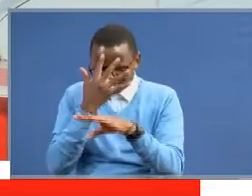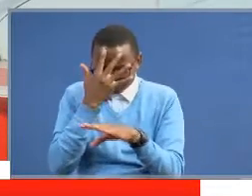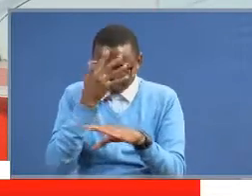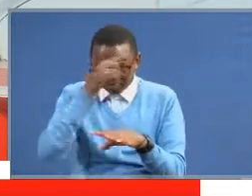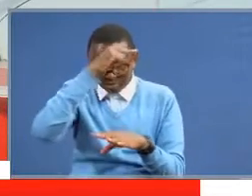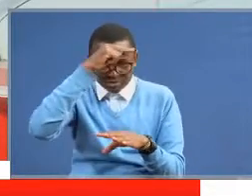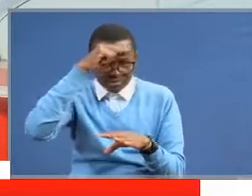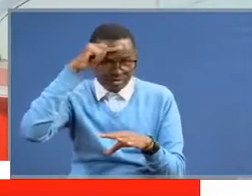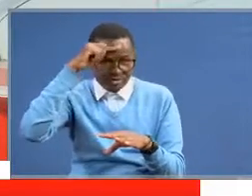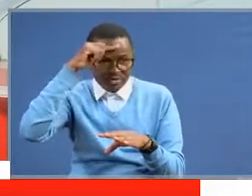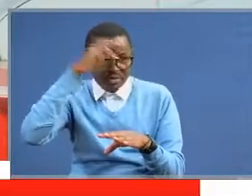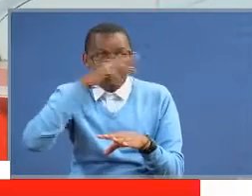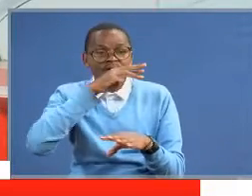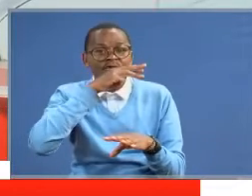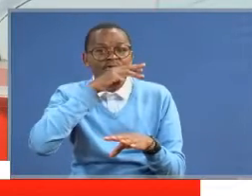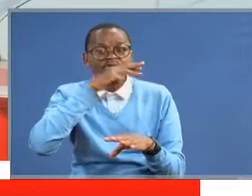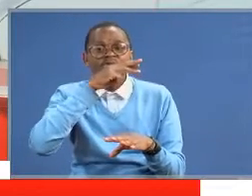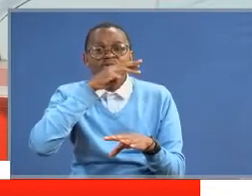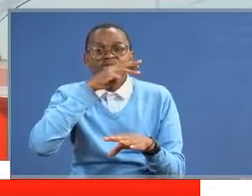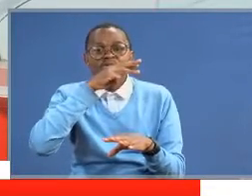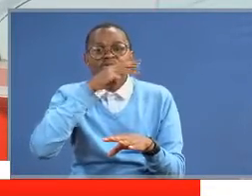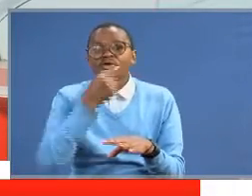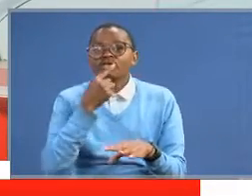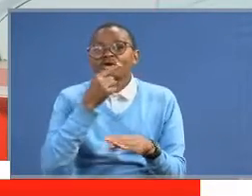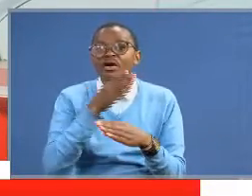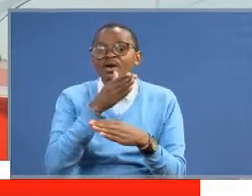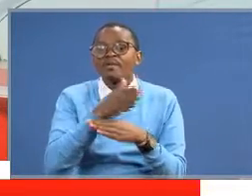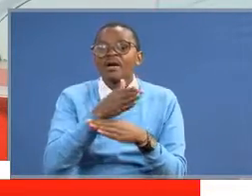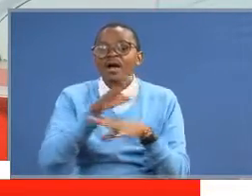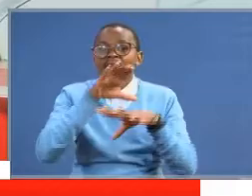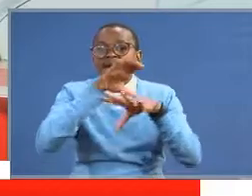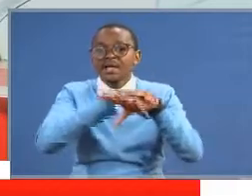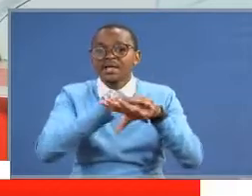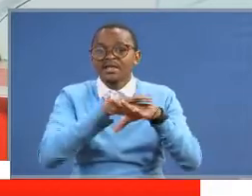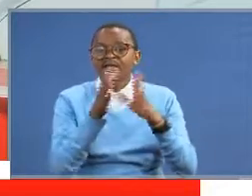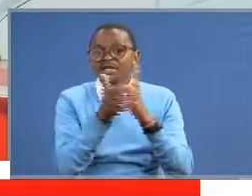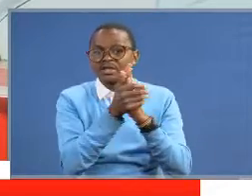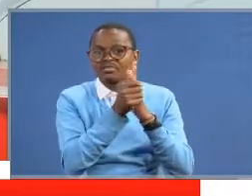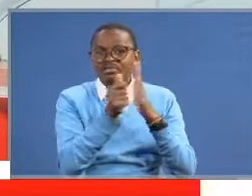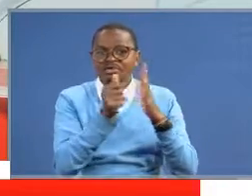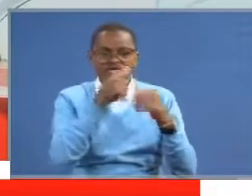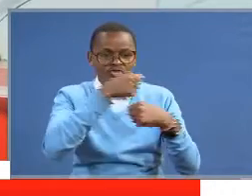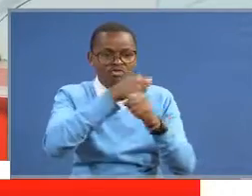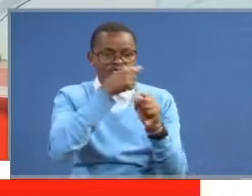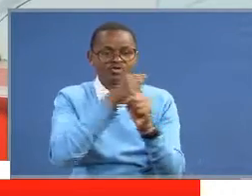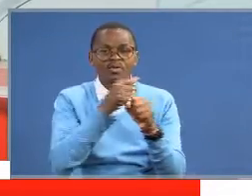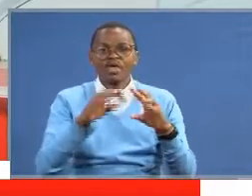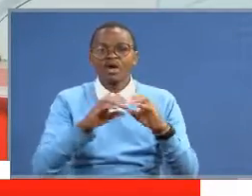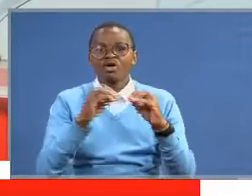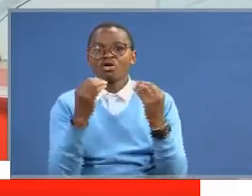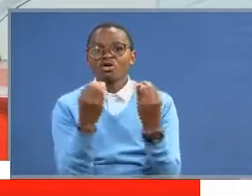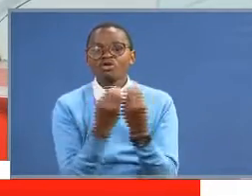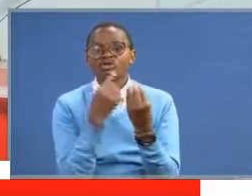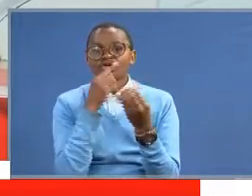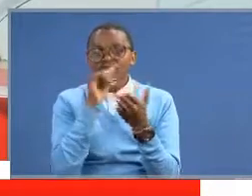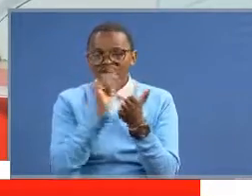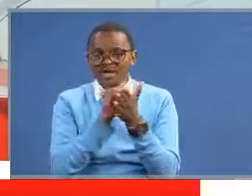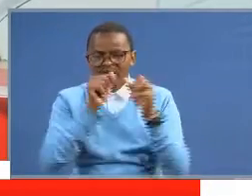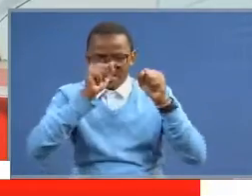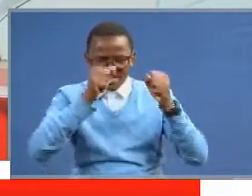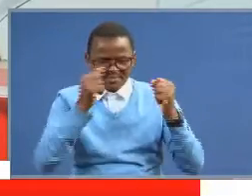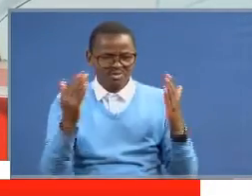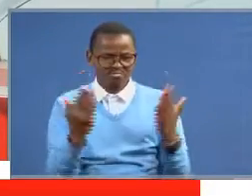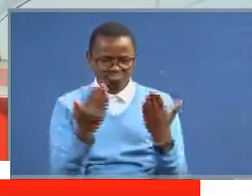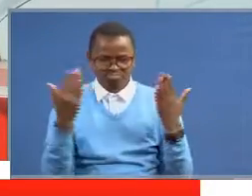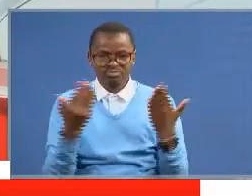coding because it's a male-dominated field. So after acquiring these skills, we decided to form this organization so that we are able to